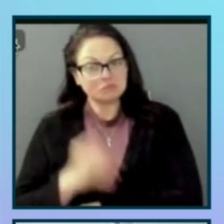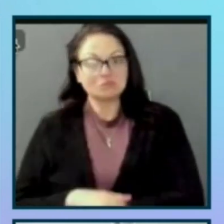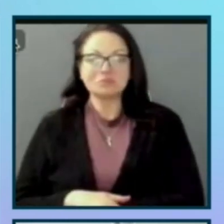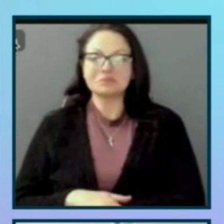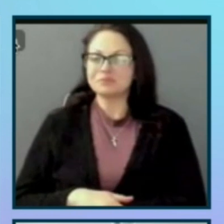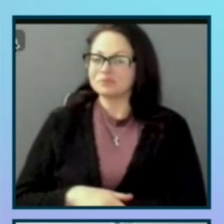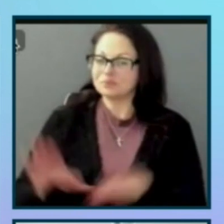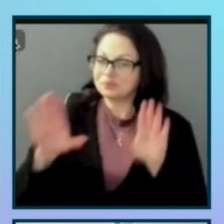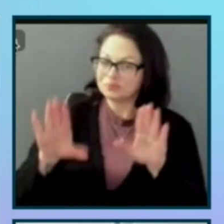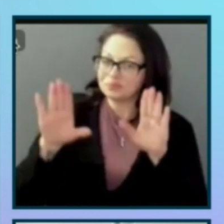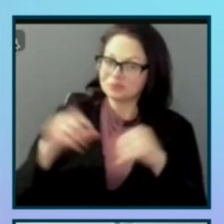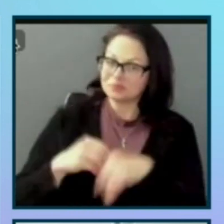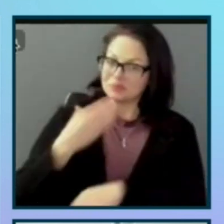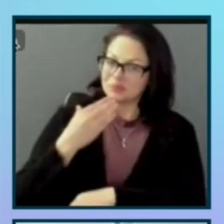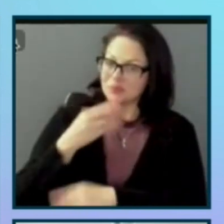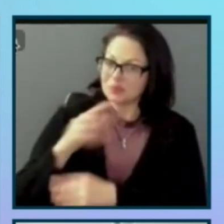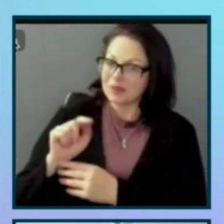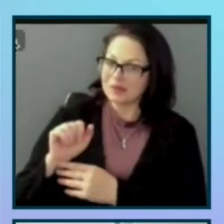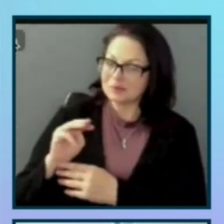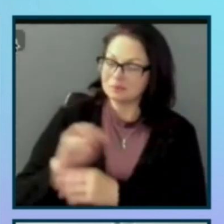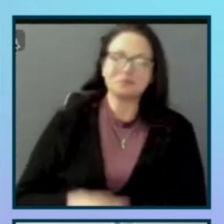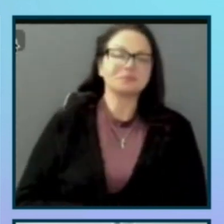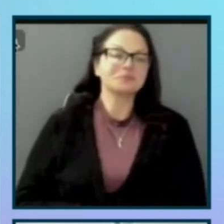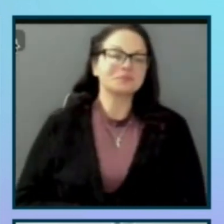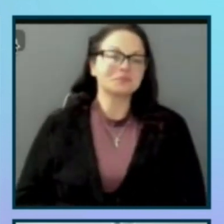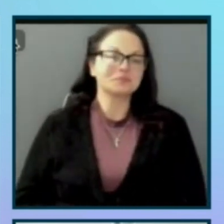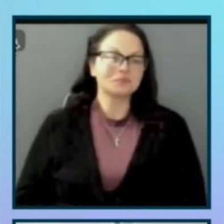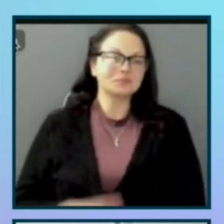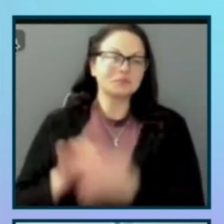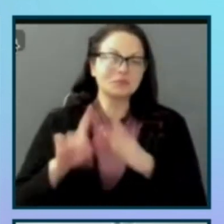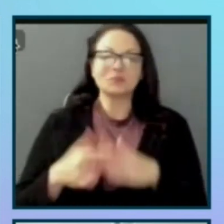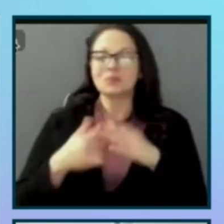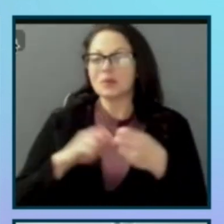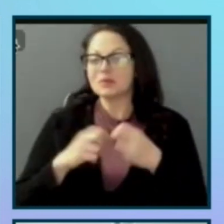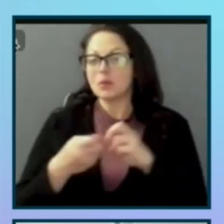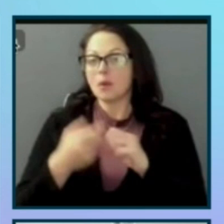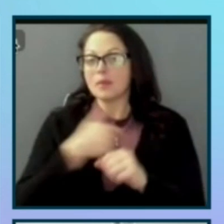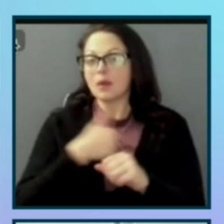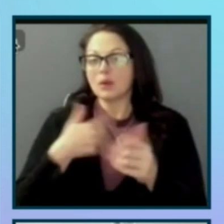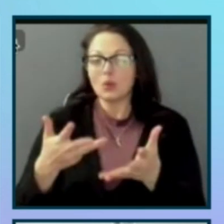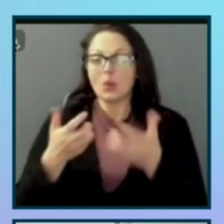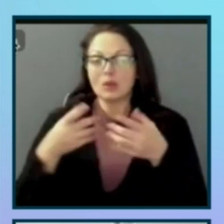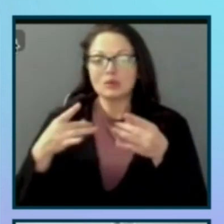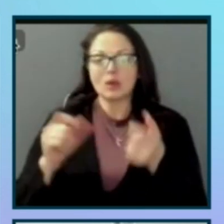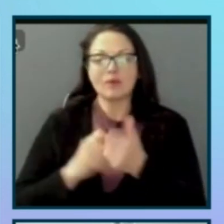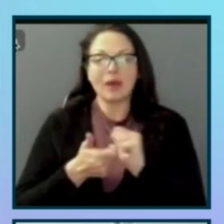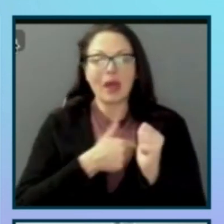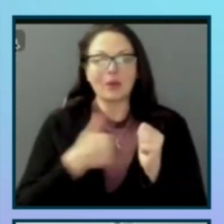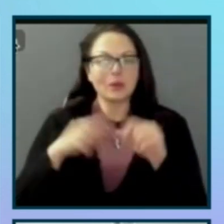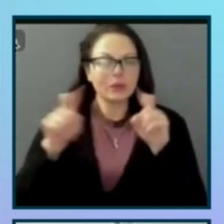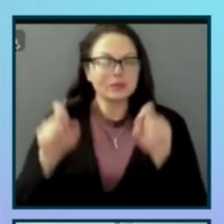Awesome. Thanks, Tim. So to get started, the problem that we were looking to solve is how can we test screen